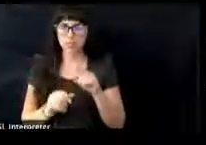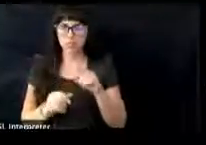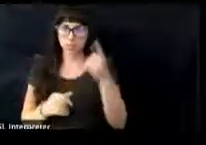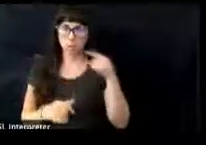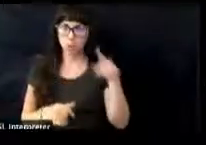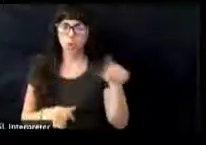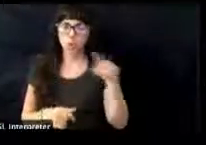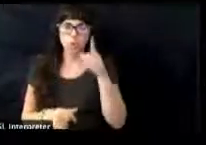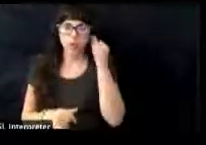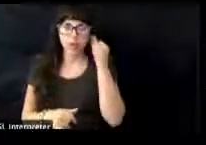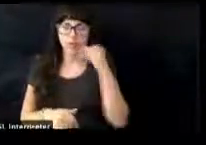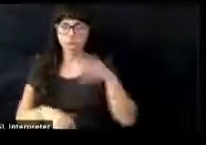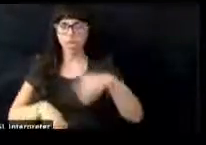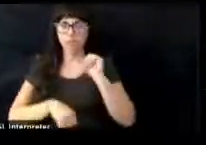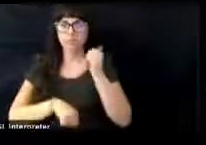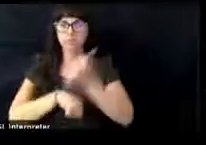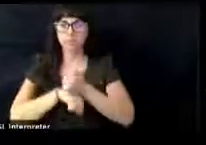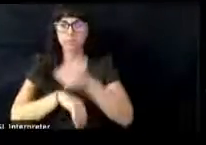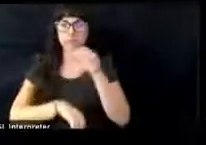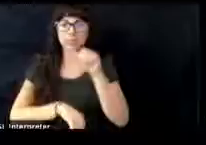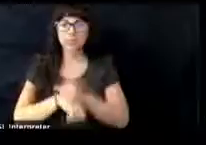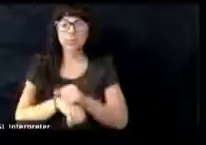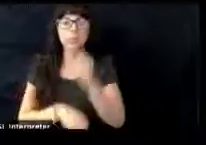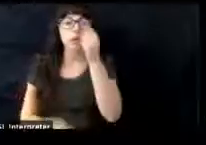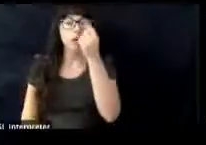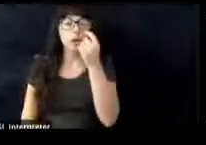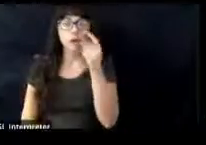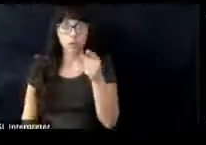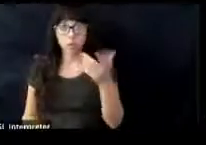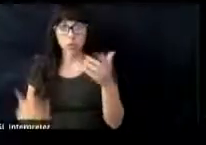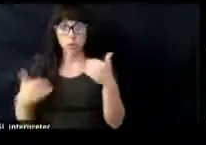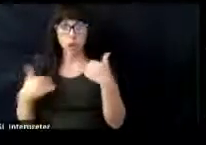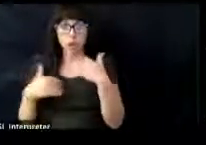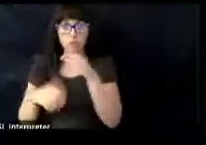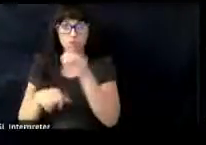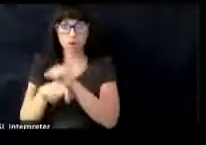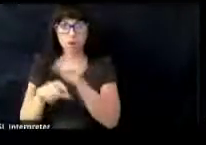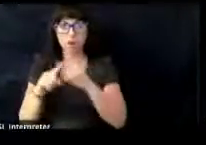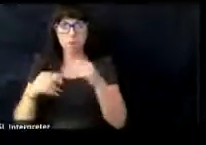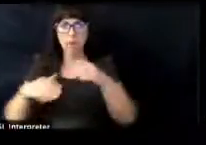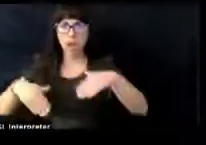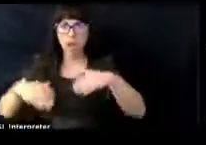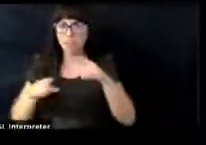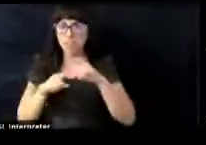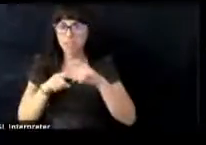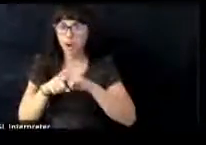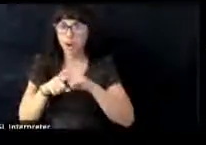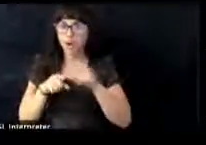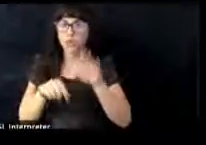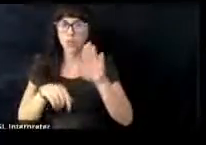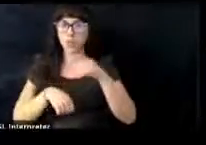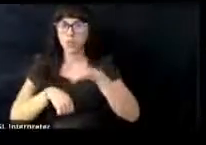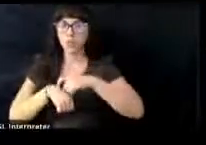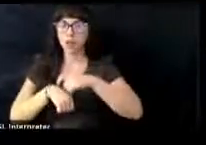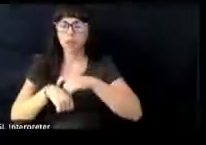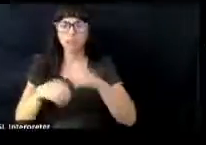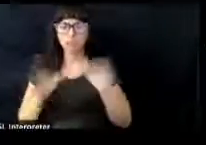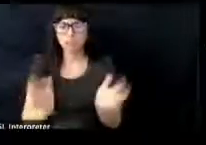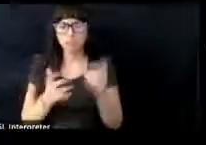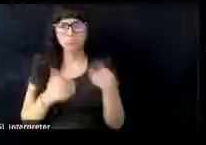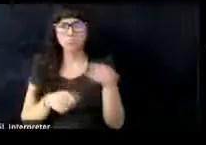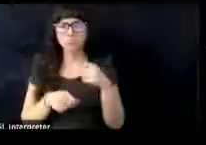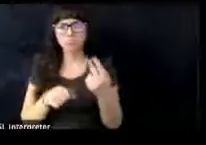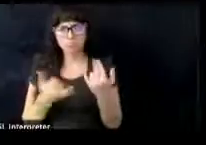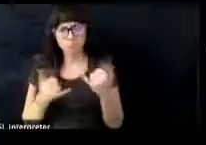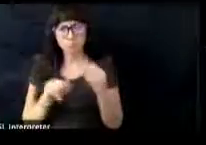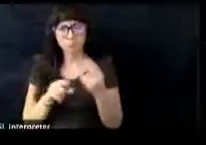appointment. However, if you had an appointment and were unable to call in during your time block, we encourage you to call